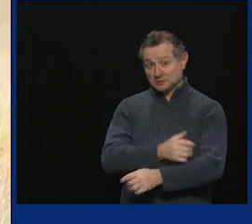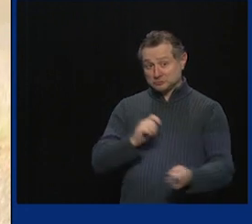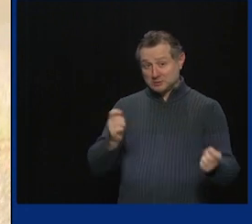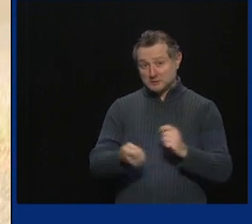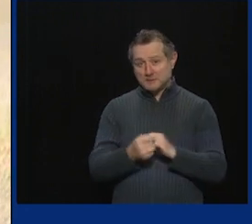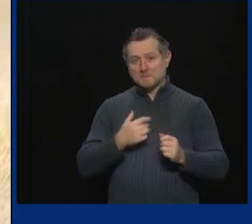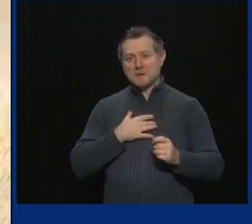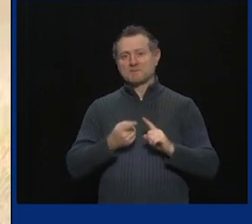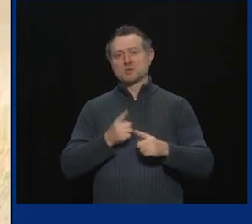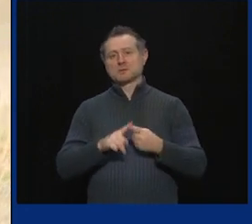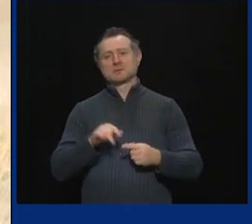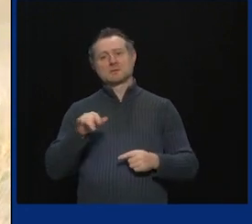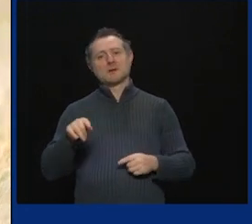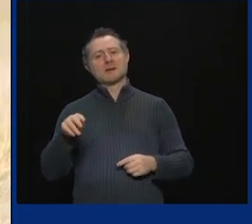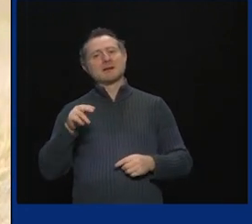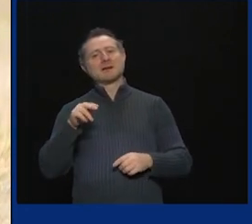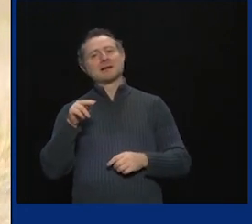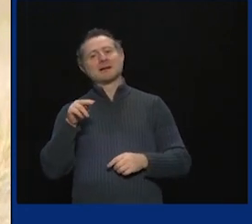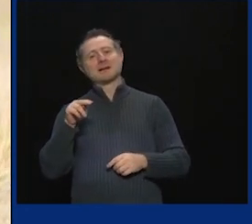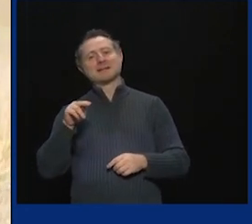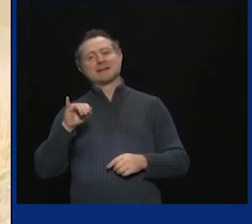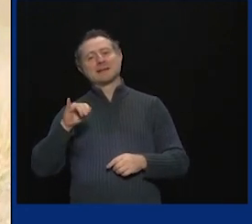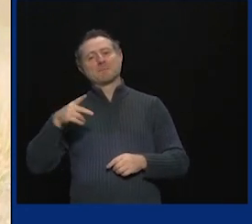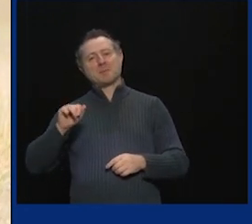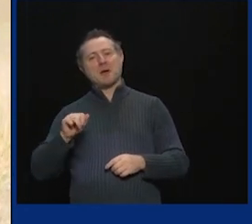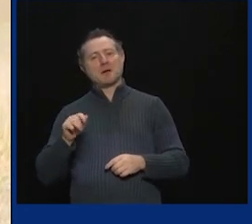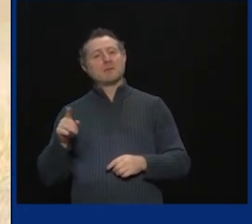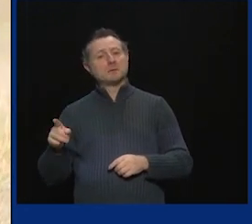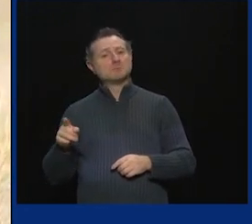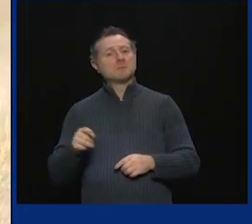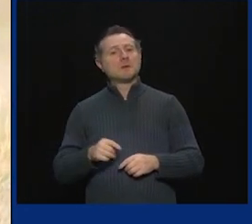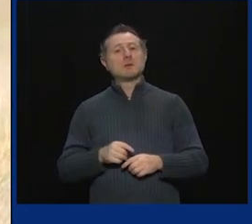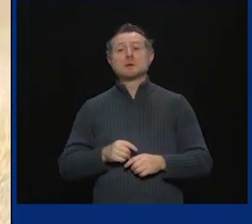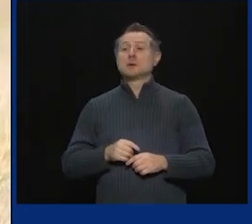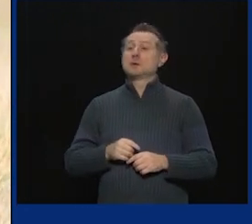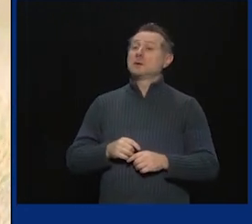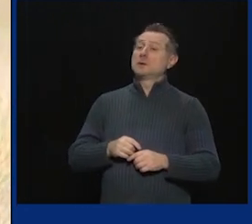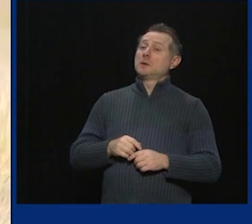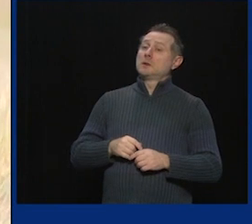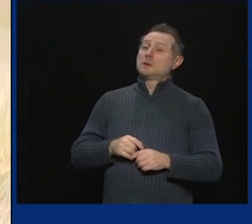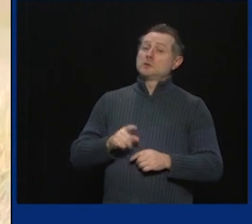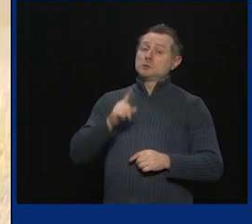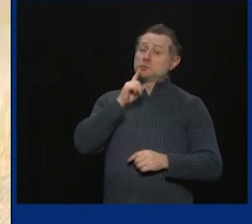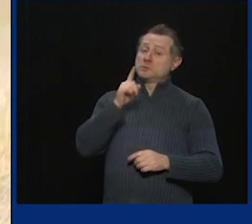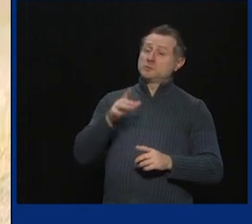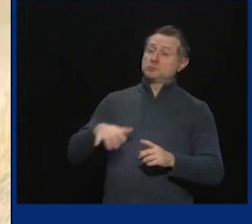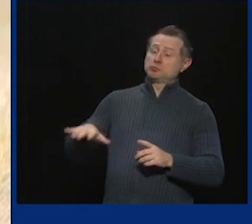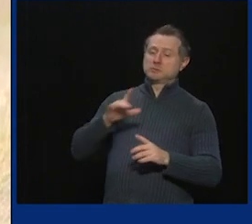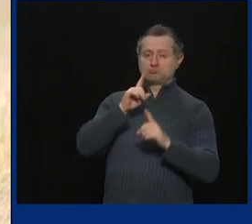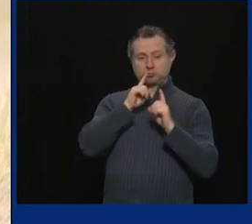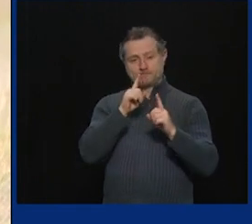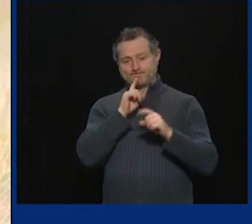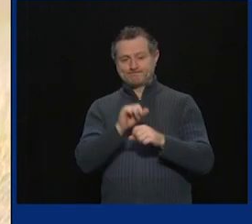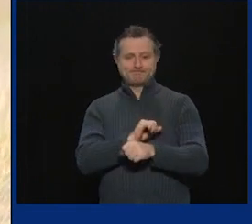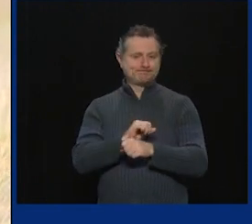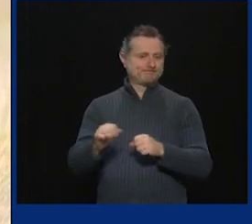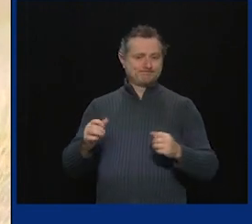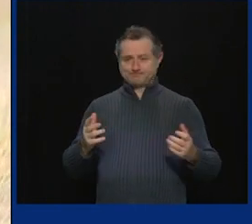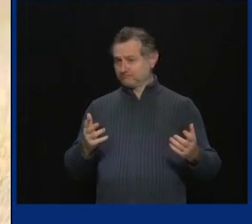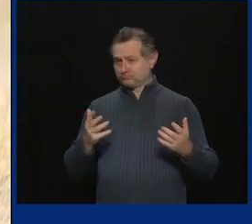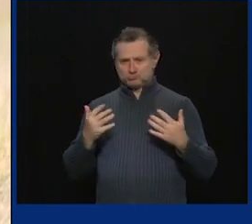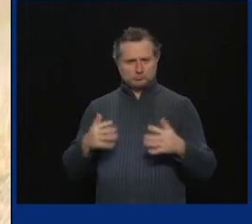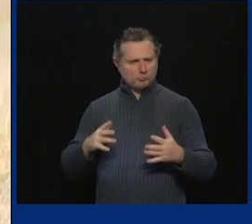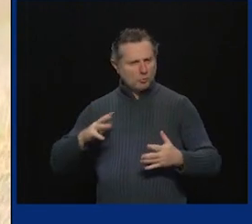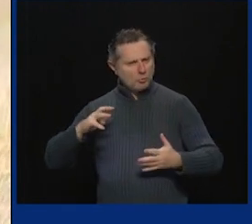what Gil Quinones has done, and he will be sorely, sorely missed. You have just really harnessed the power